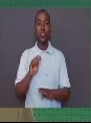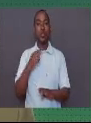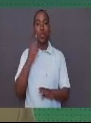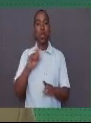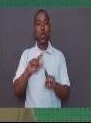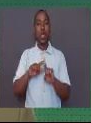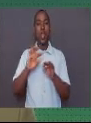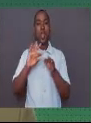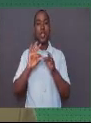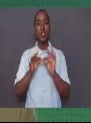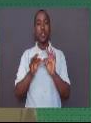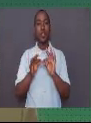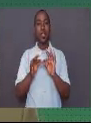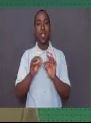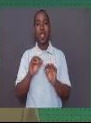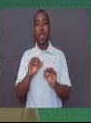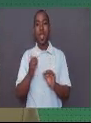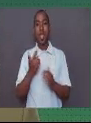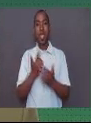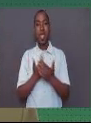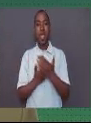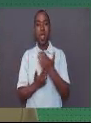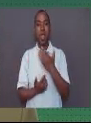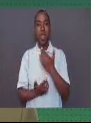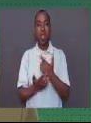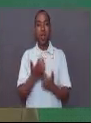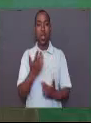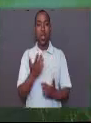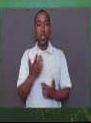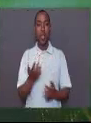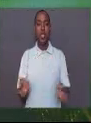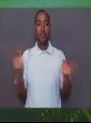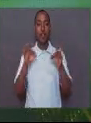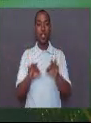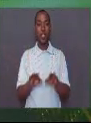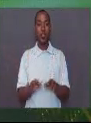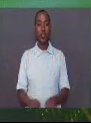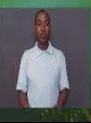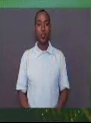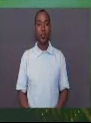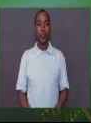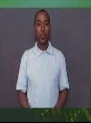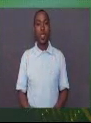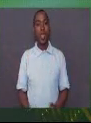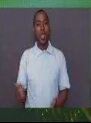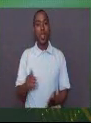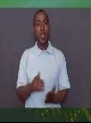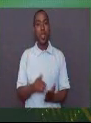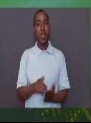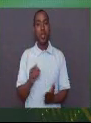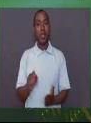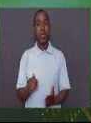biotechnology and discuss its significance. We will talk